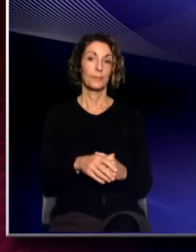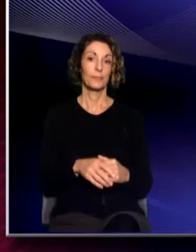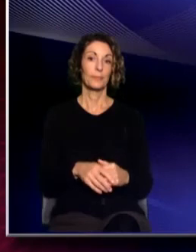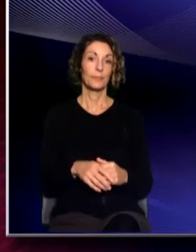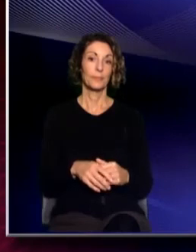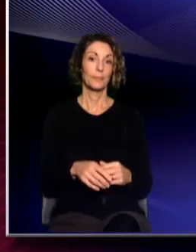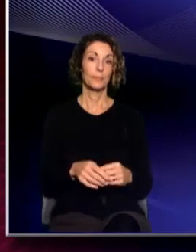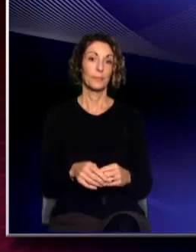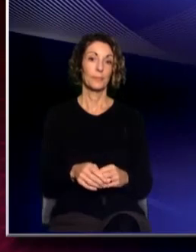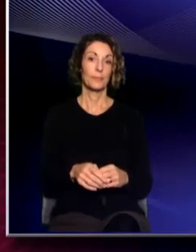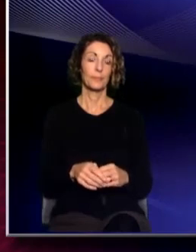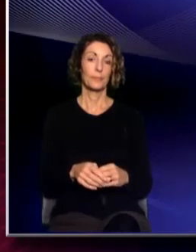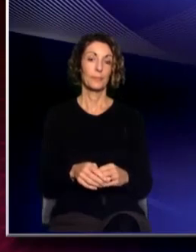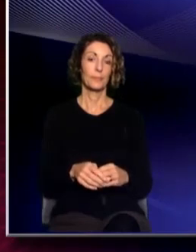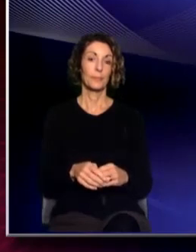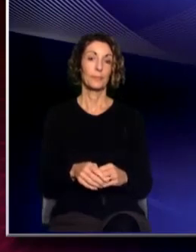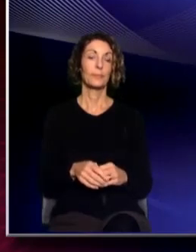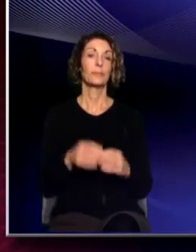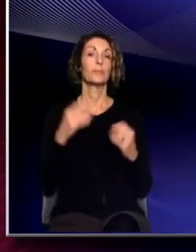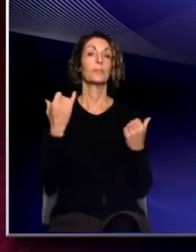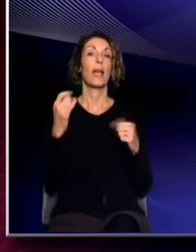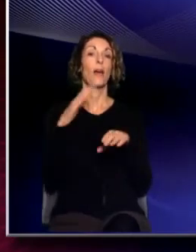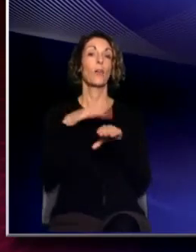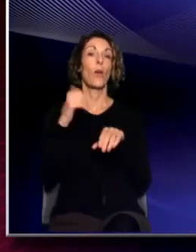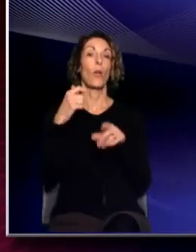Yeah. Call to the public.